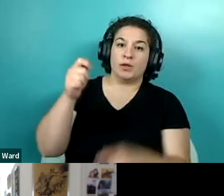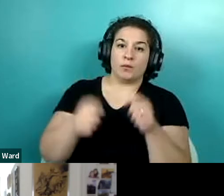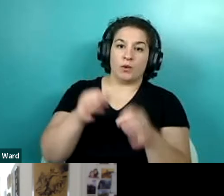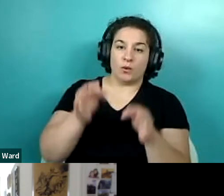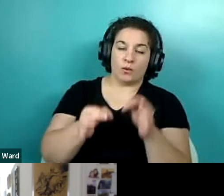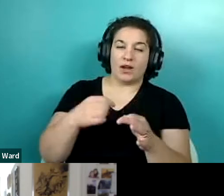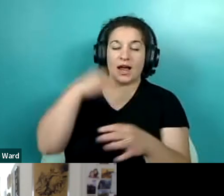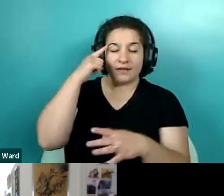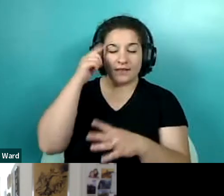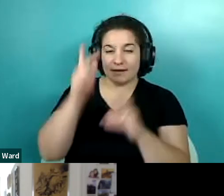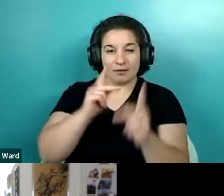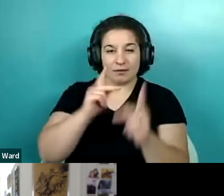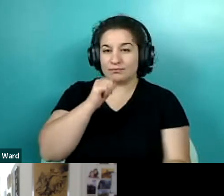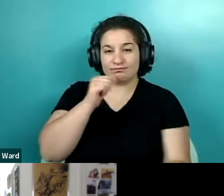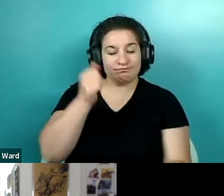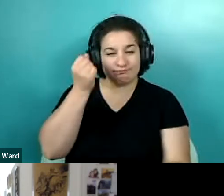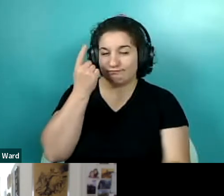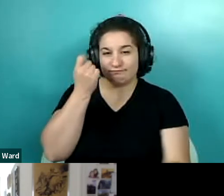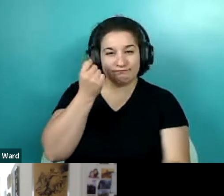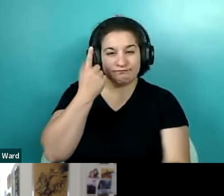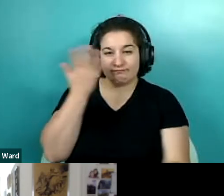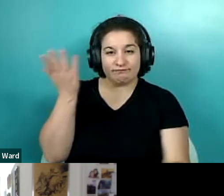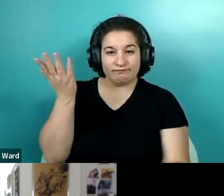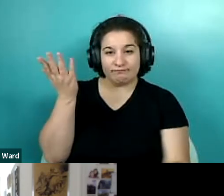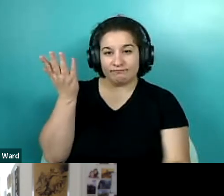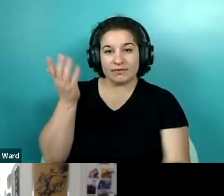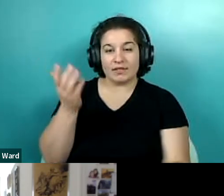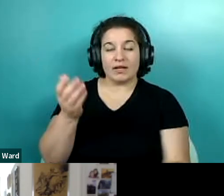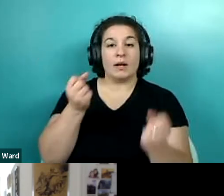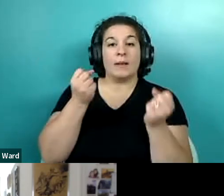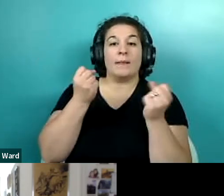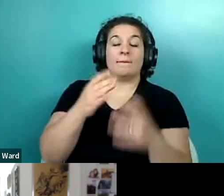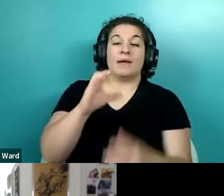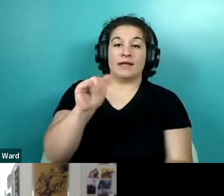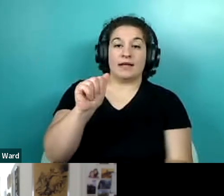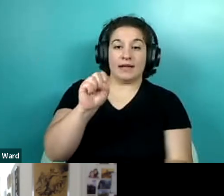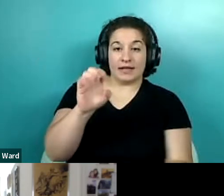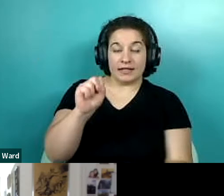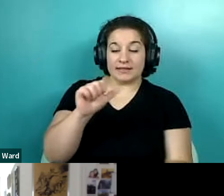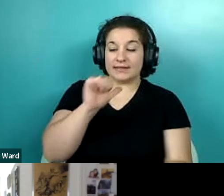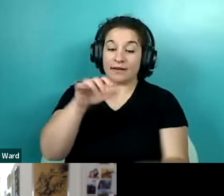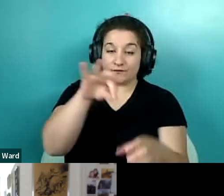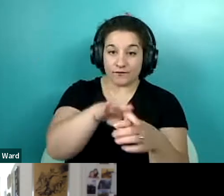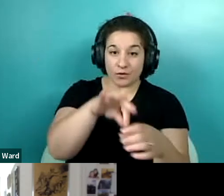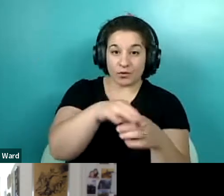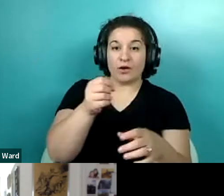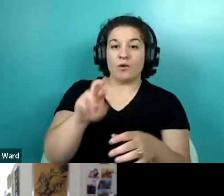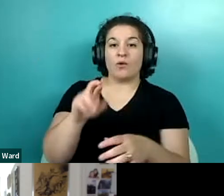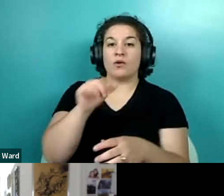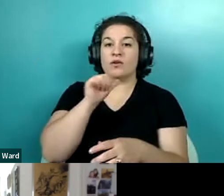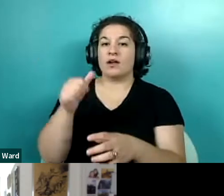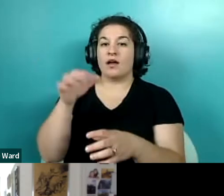understand this. And in too many cases, they're either not voting or not knowledgeably voting for the people in